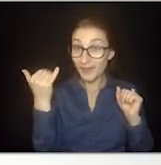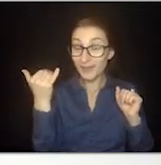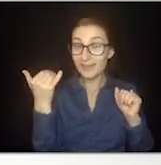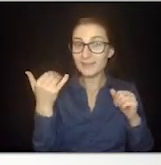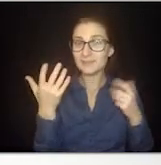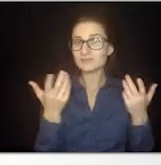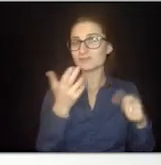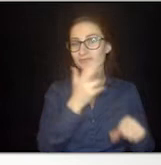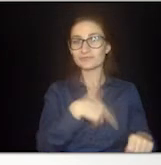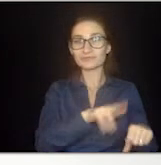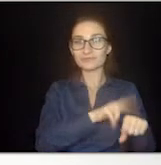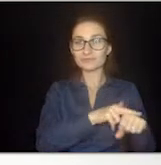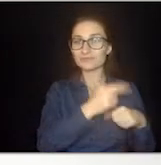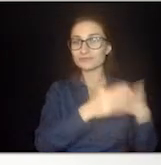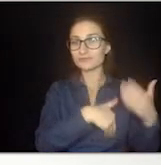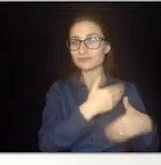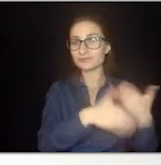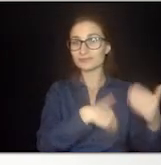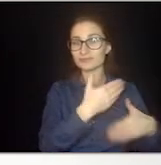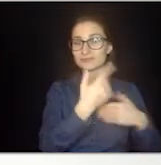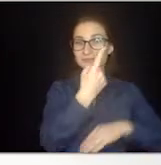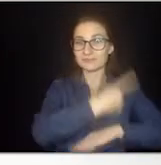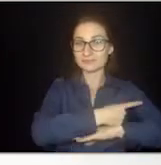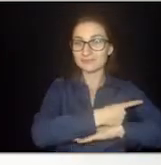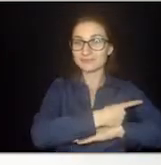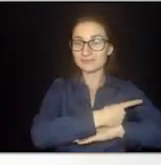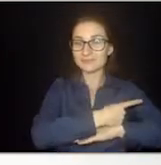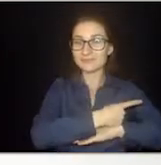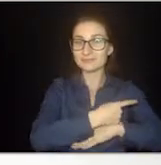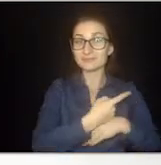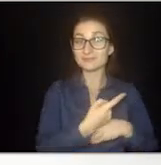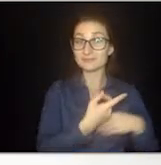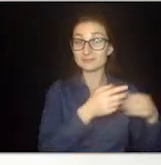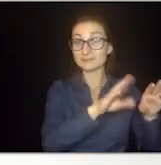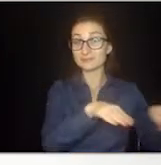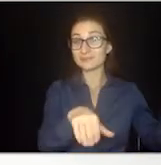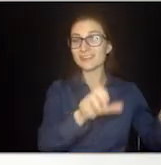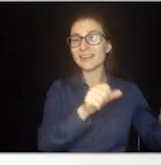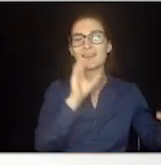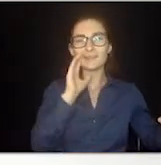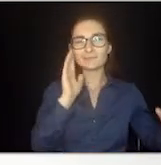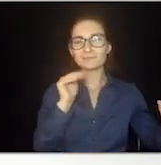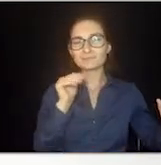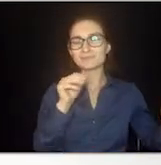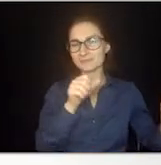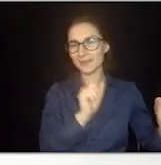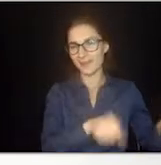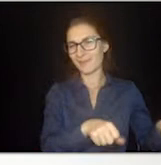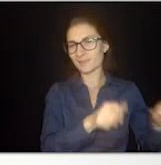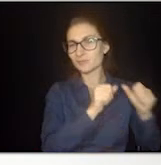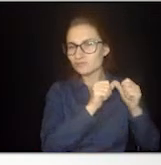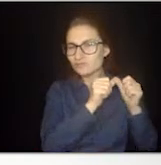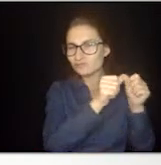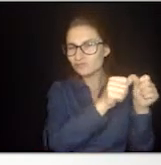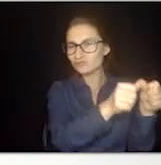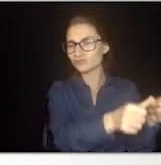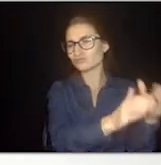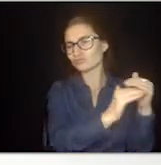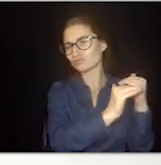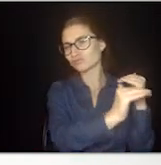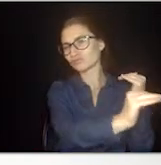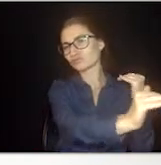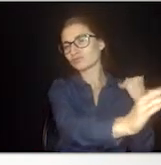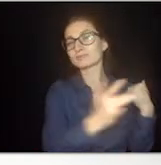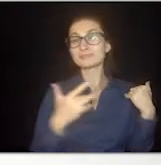because they are a natural part of the day. The kids can anticipate. It's